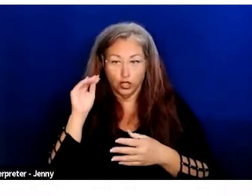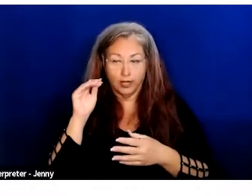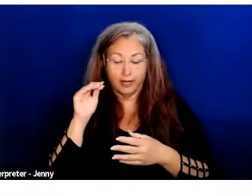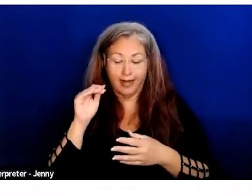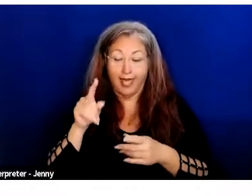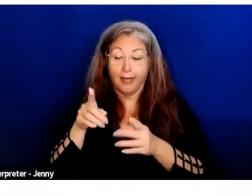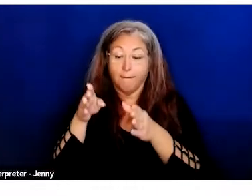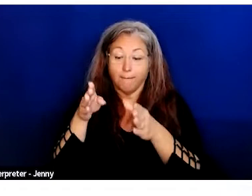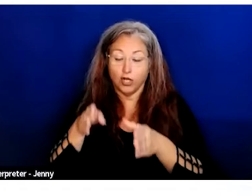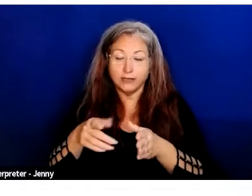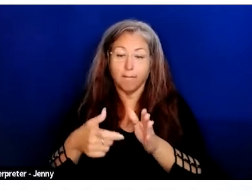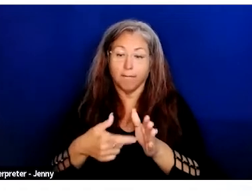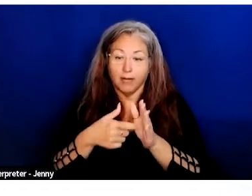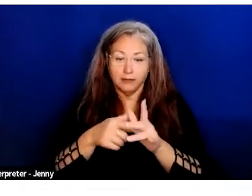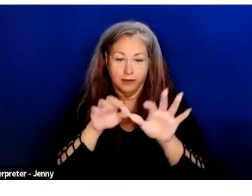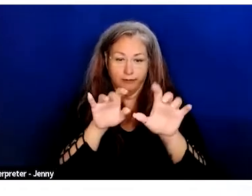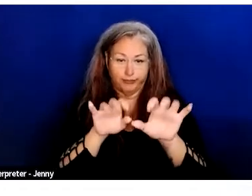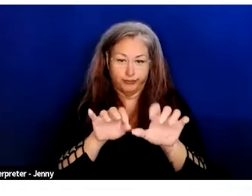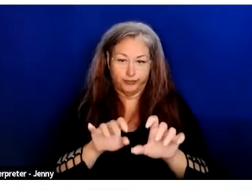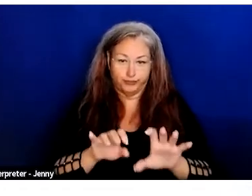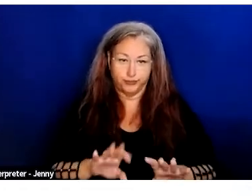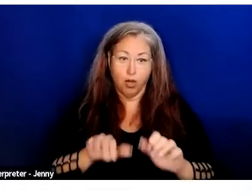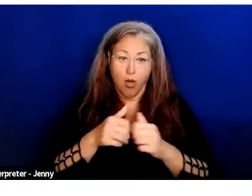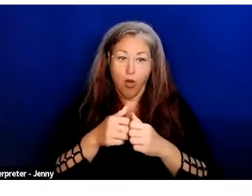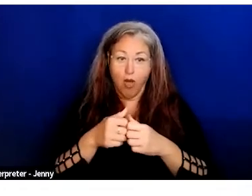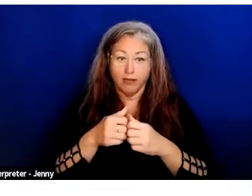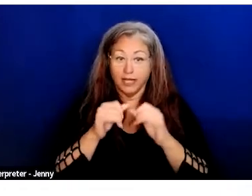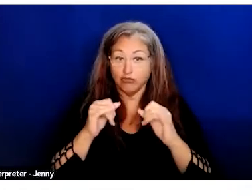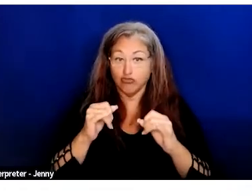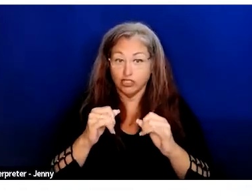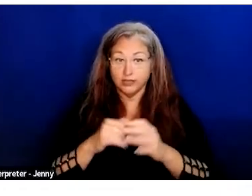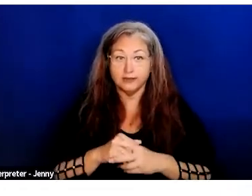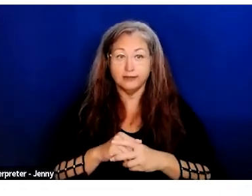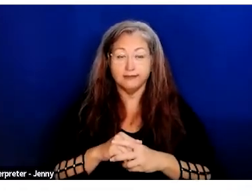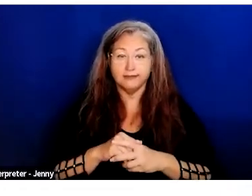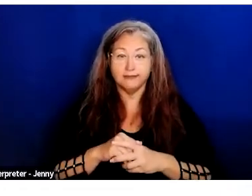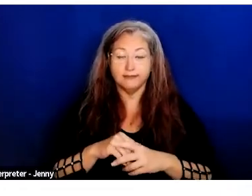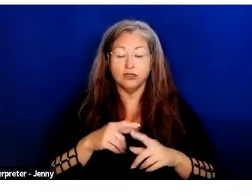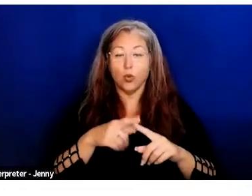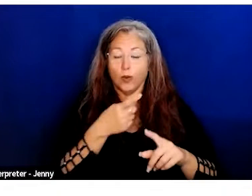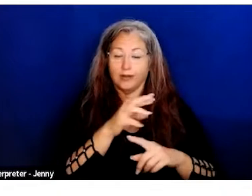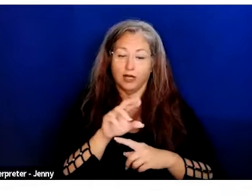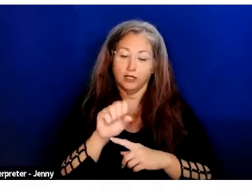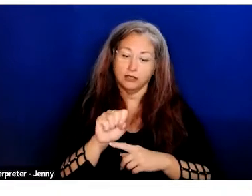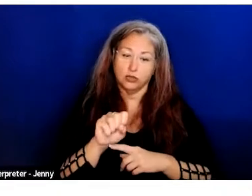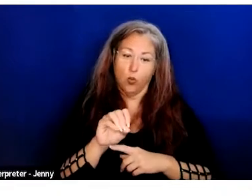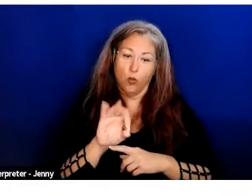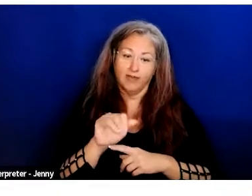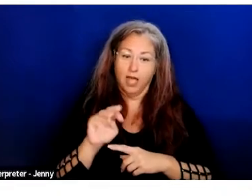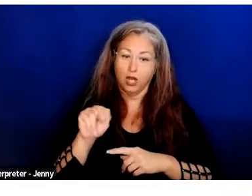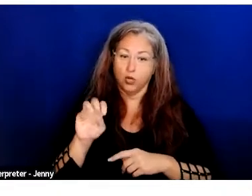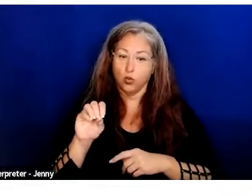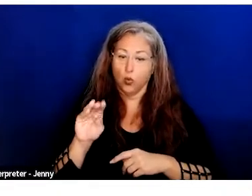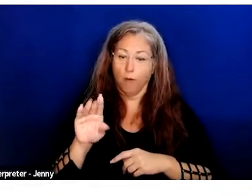person has to put in a set of instructions for the algorithm. And what Dr. Safiya Noble shares